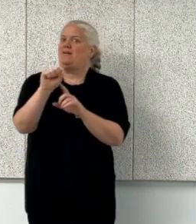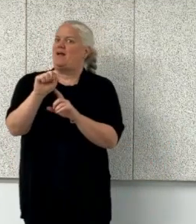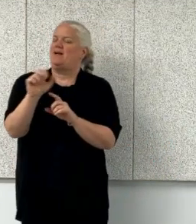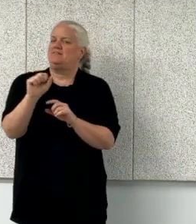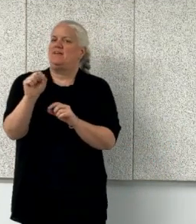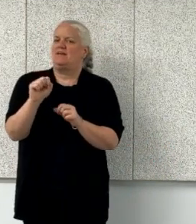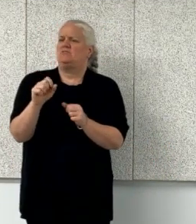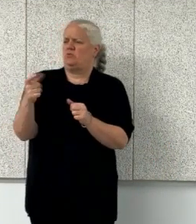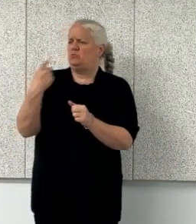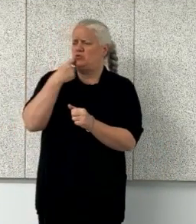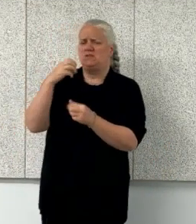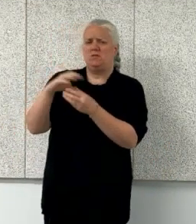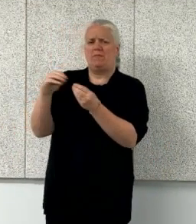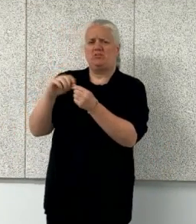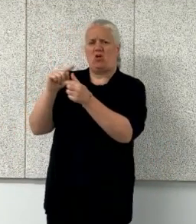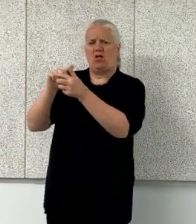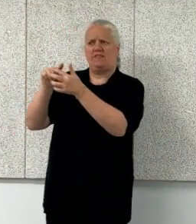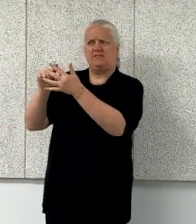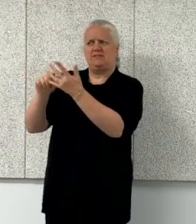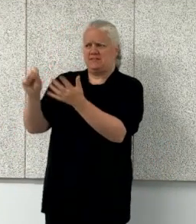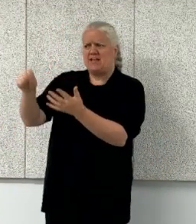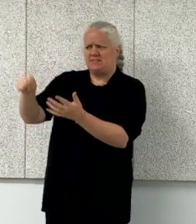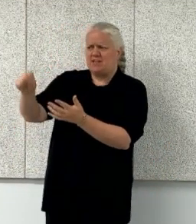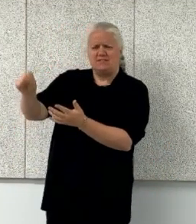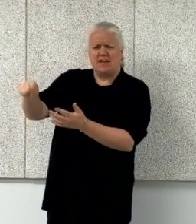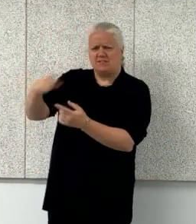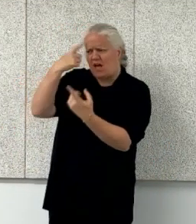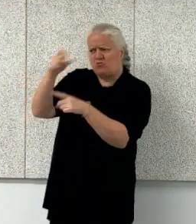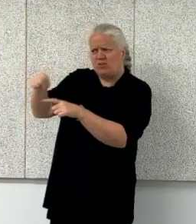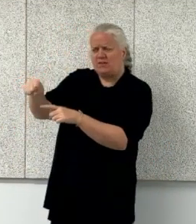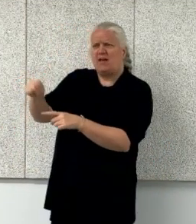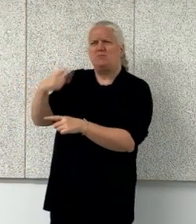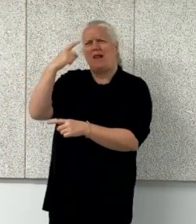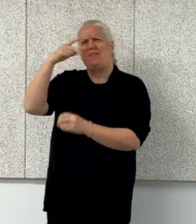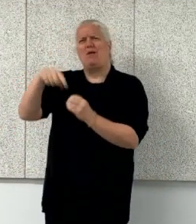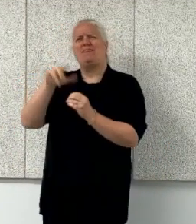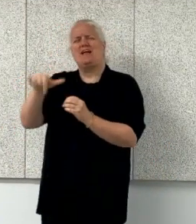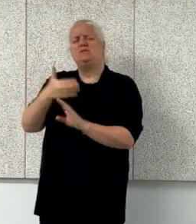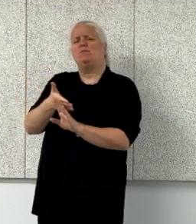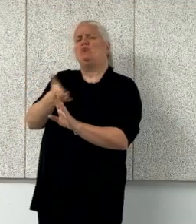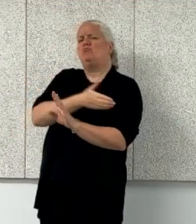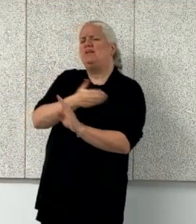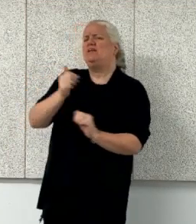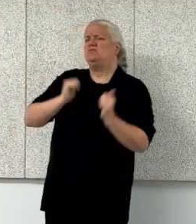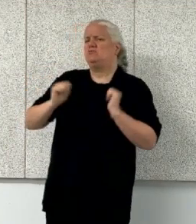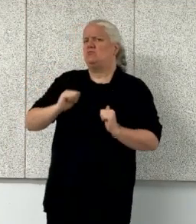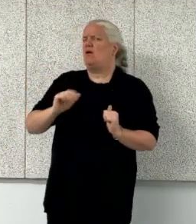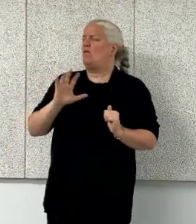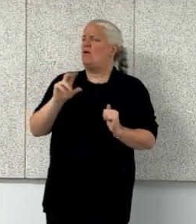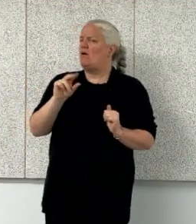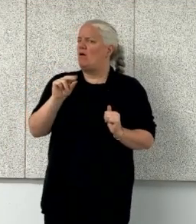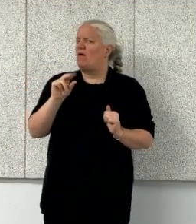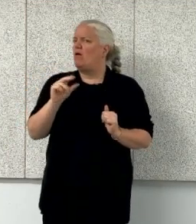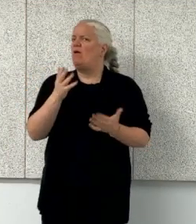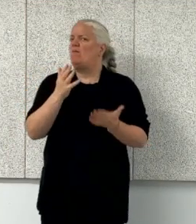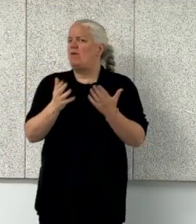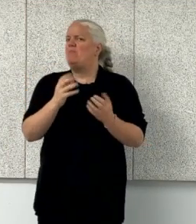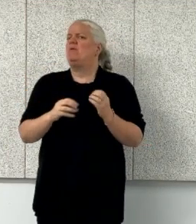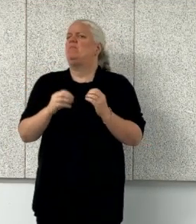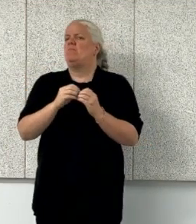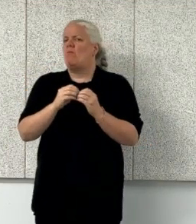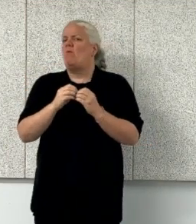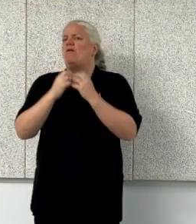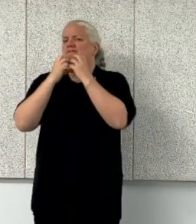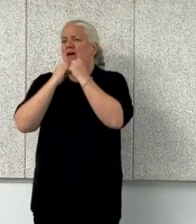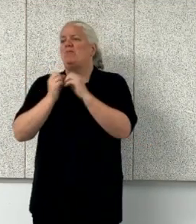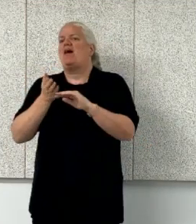as pre-show. We're pre-show too, yeah. But it's so interesting to me because I actually think it's more valuable, as I'm hearing you talk about, I'm hearing it as more